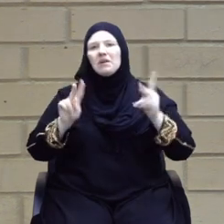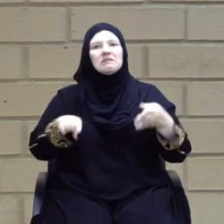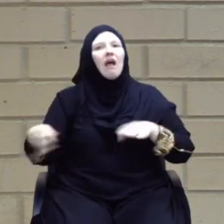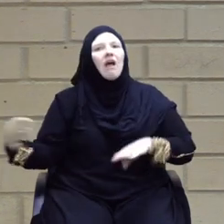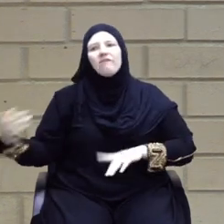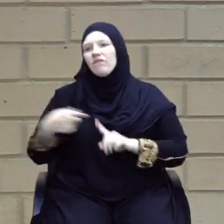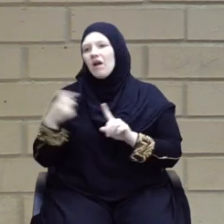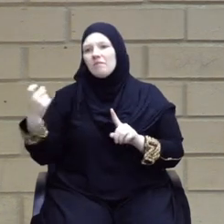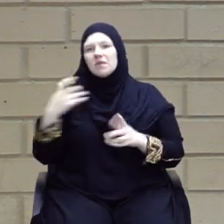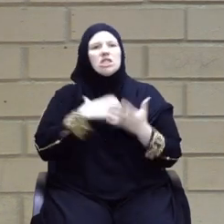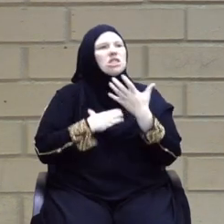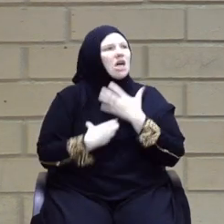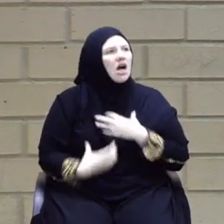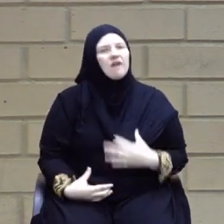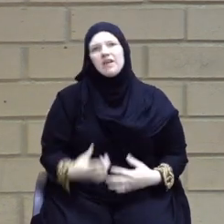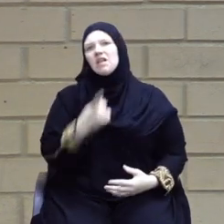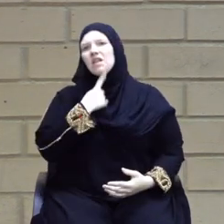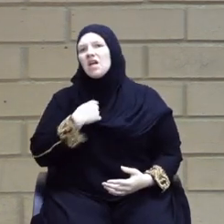starvation and from drought.